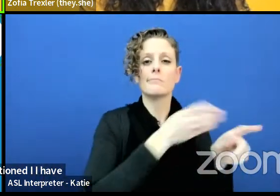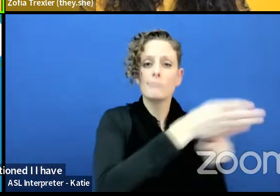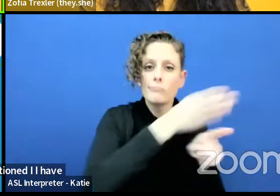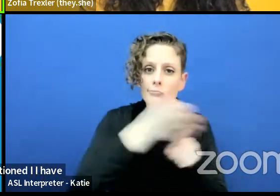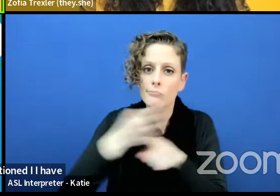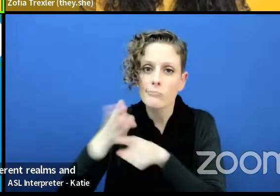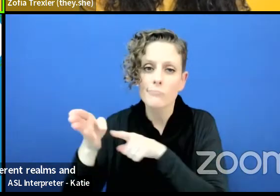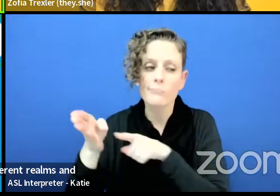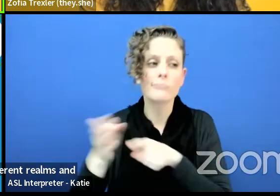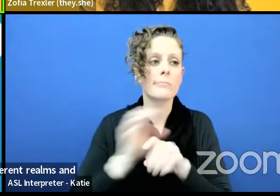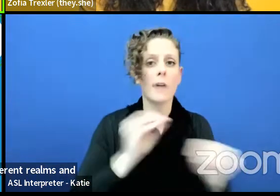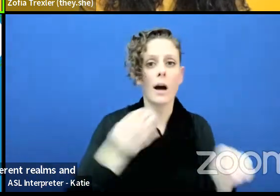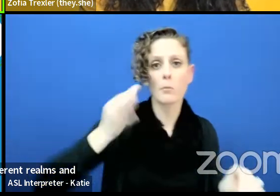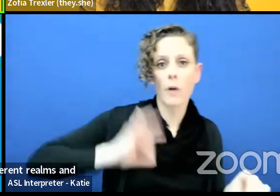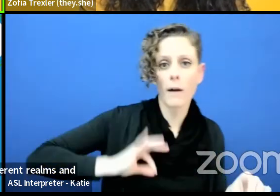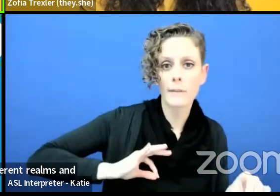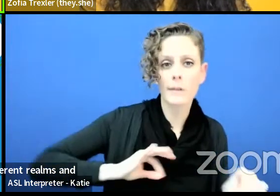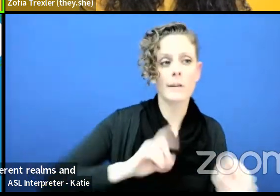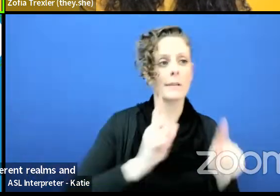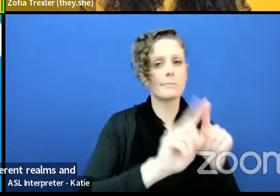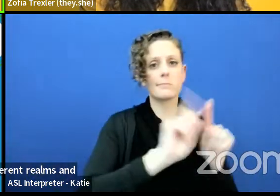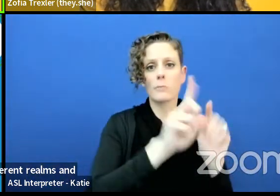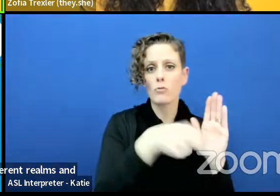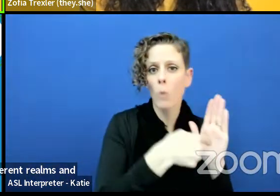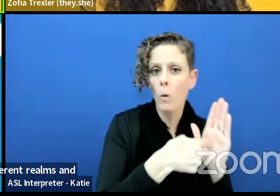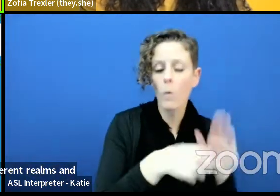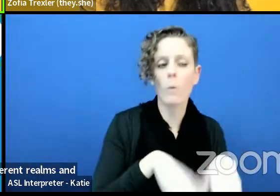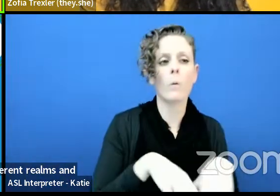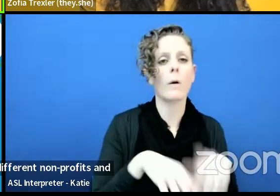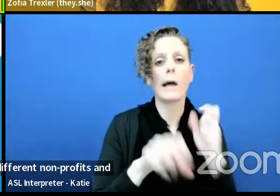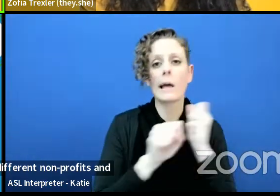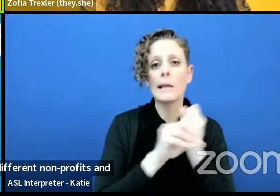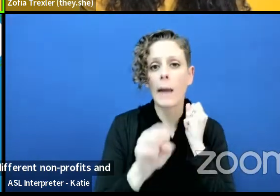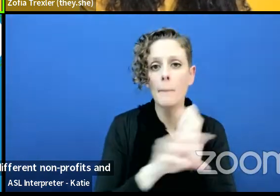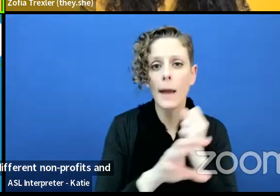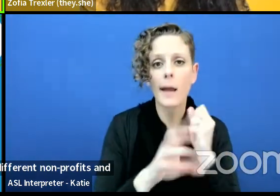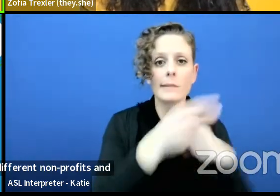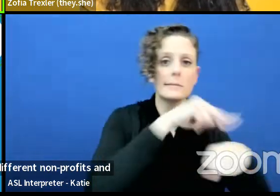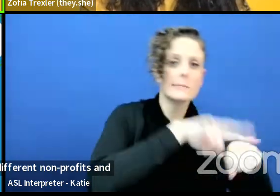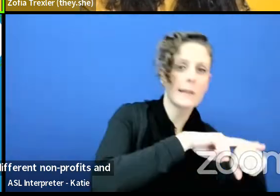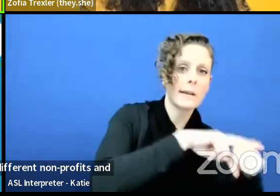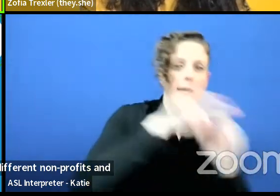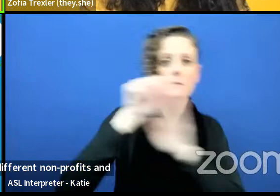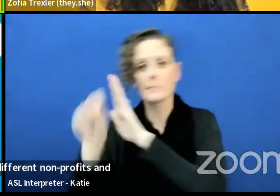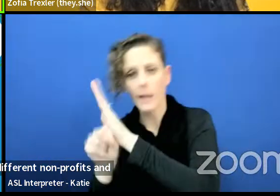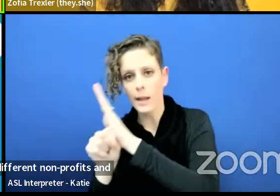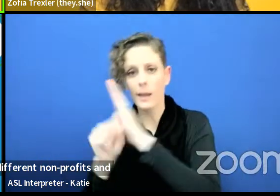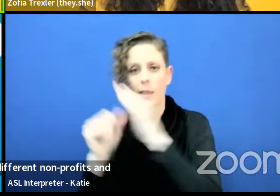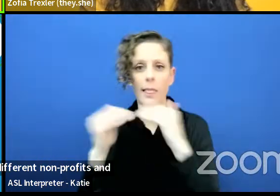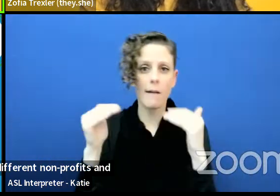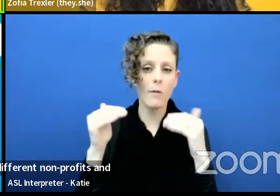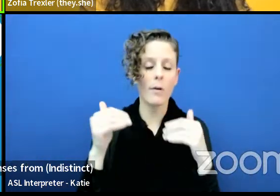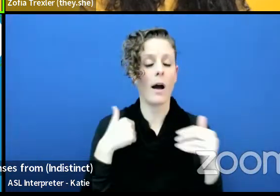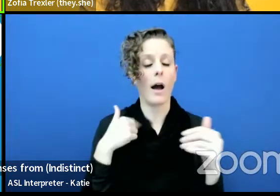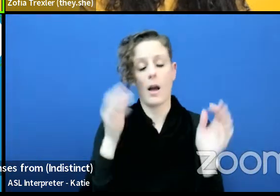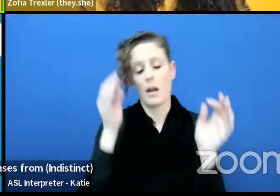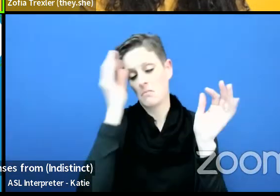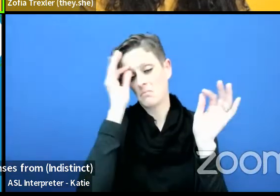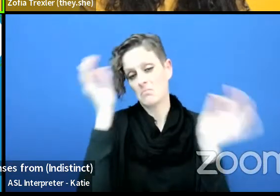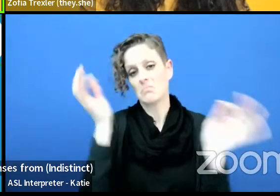different campaigns from a state to national level. And I can definitely say there's